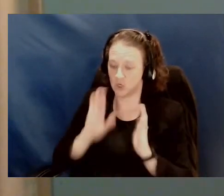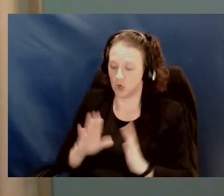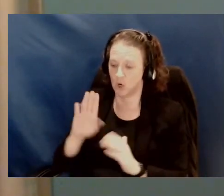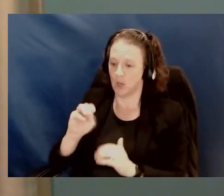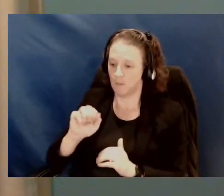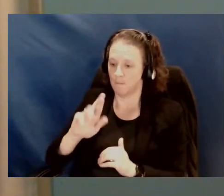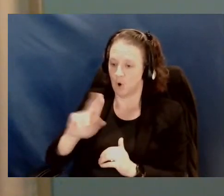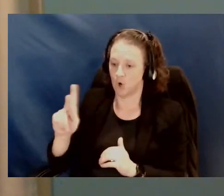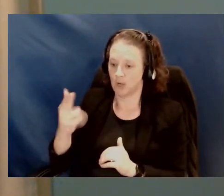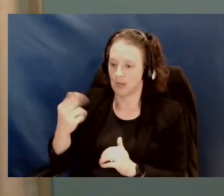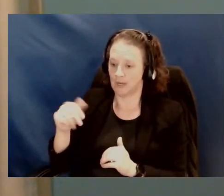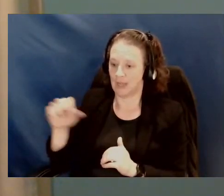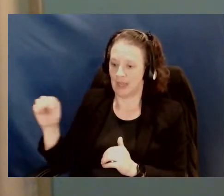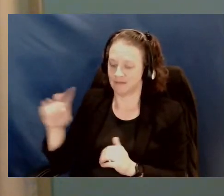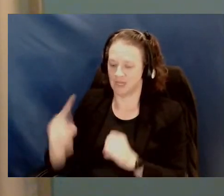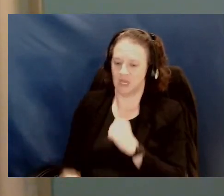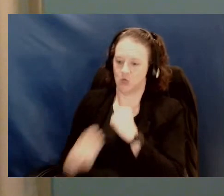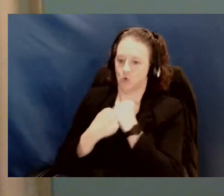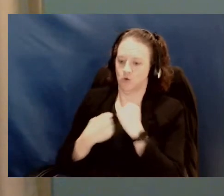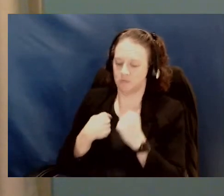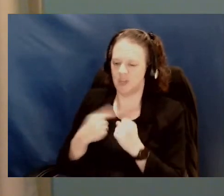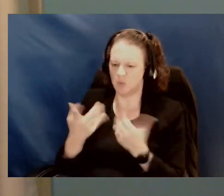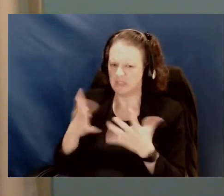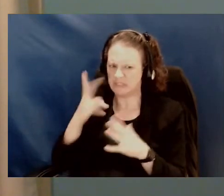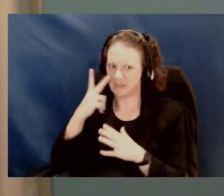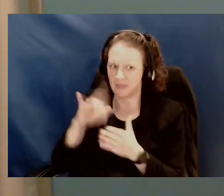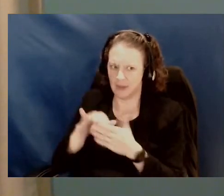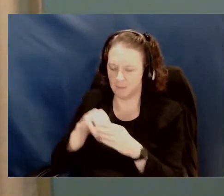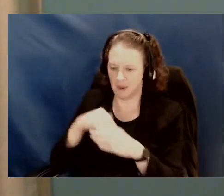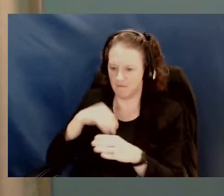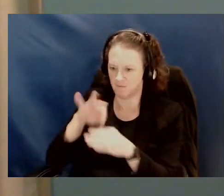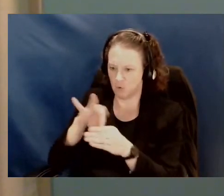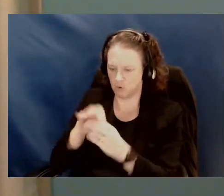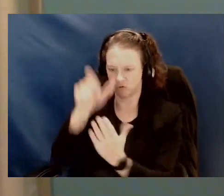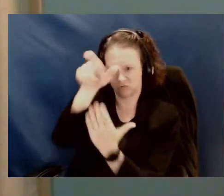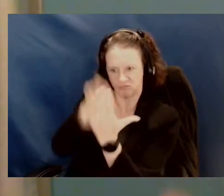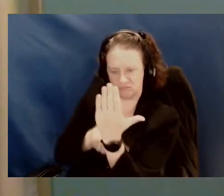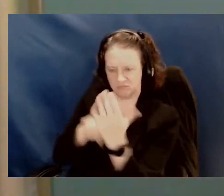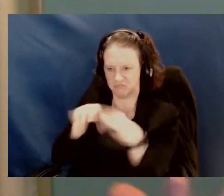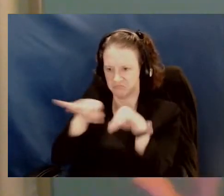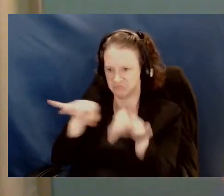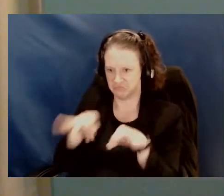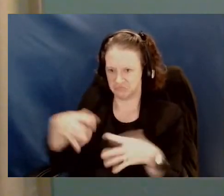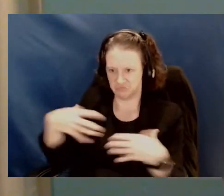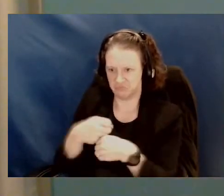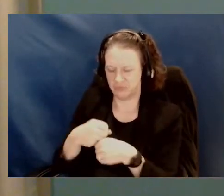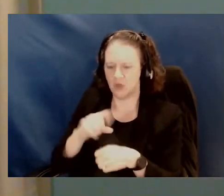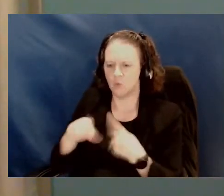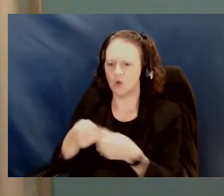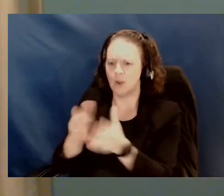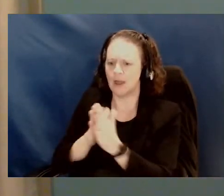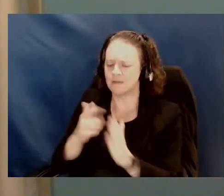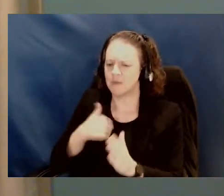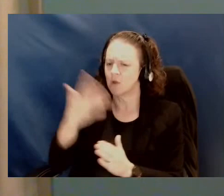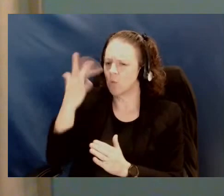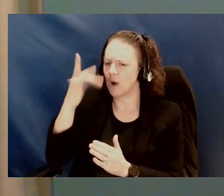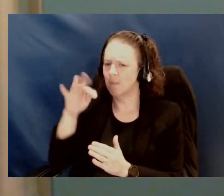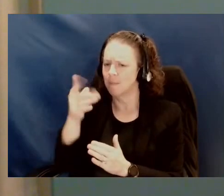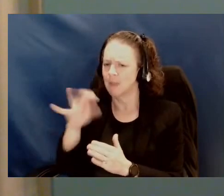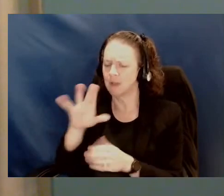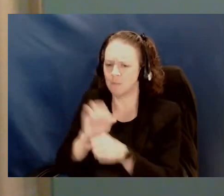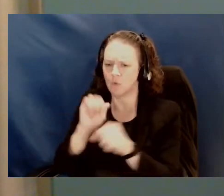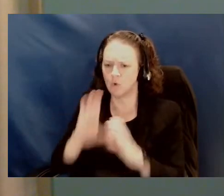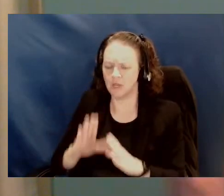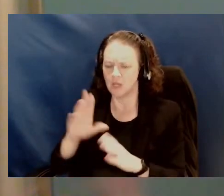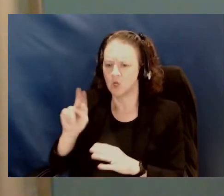endorsed me, and you'll see that endorsement in my voters pamphlet. You know, when you ask me, why do public employee unions support me? It is not